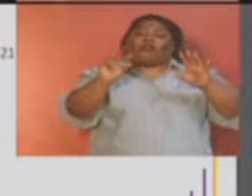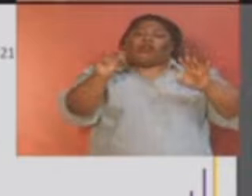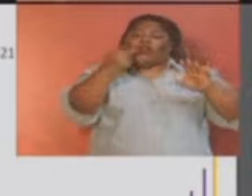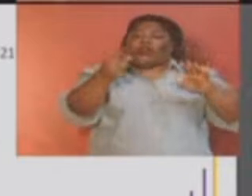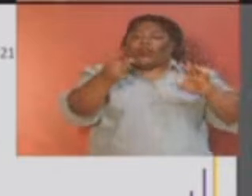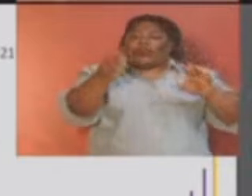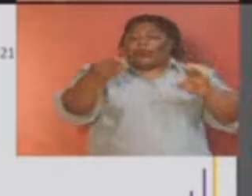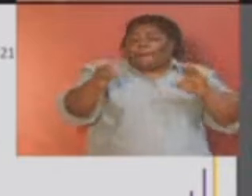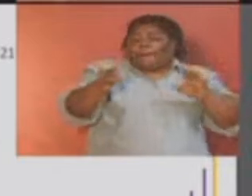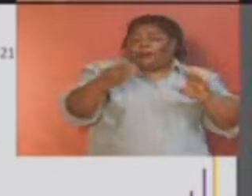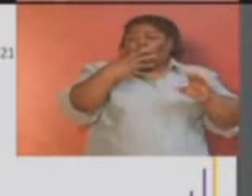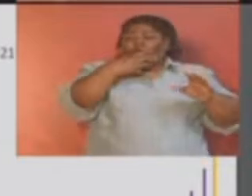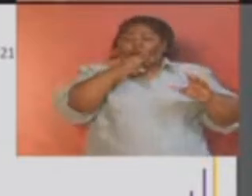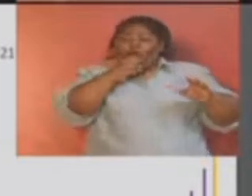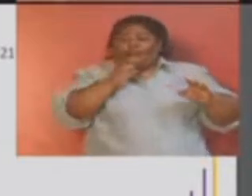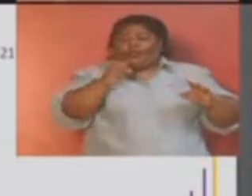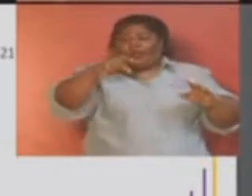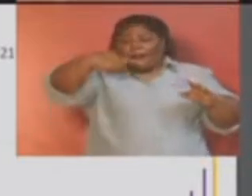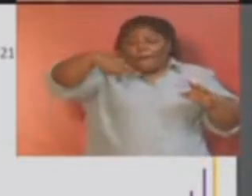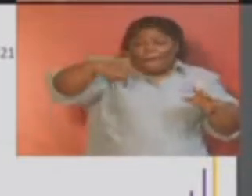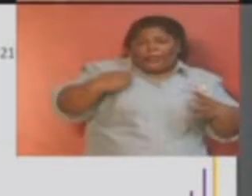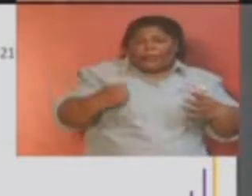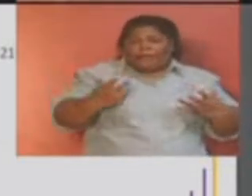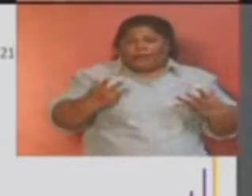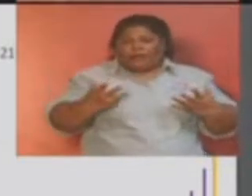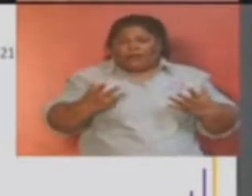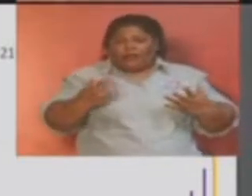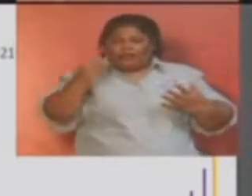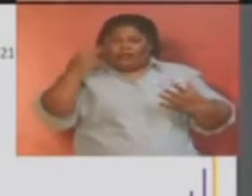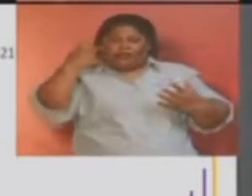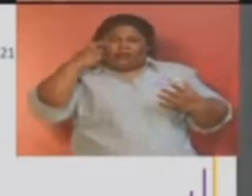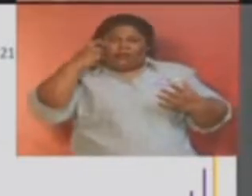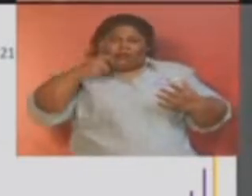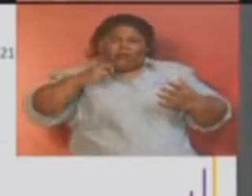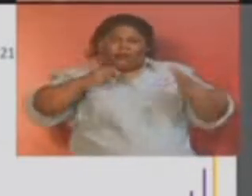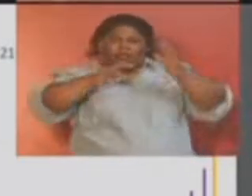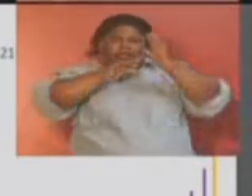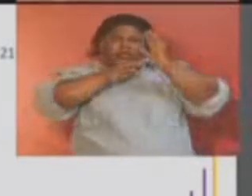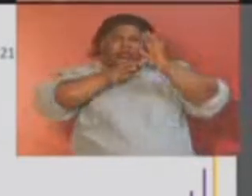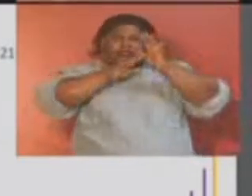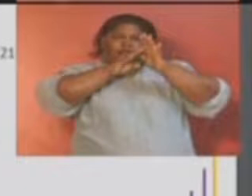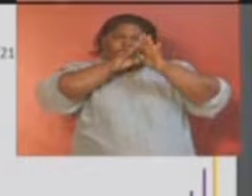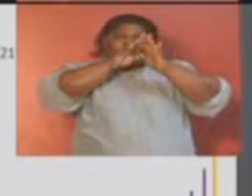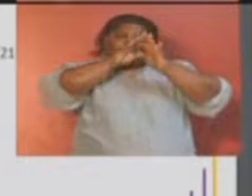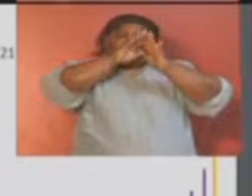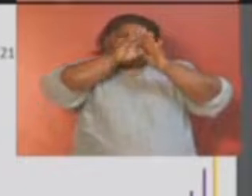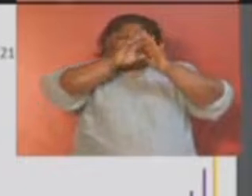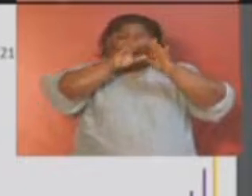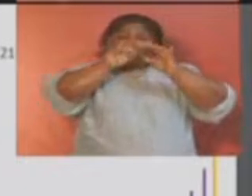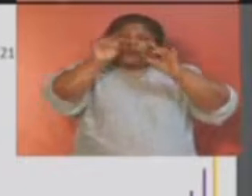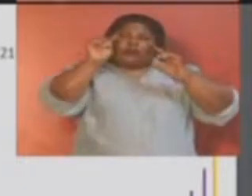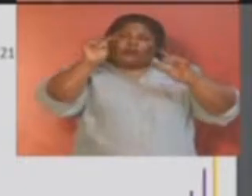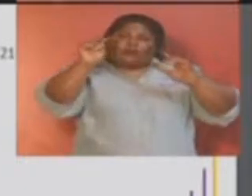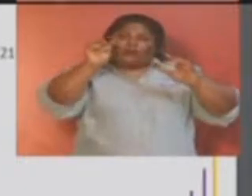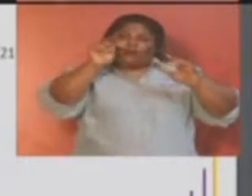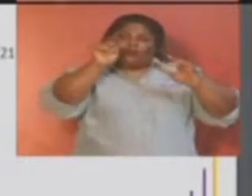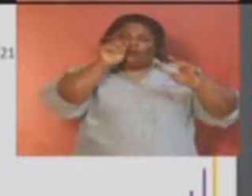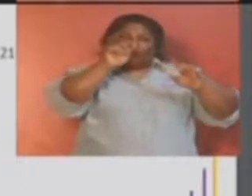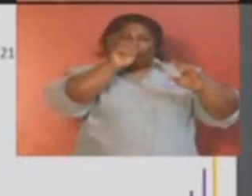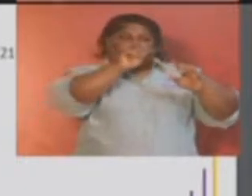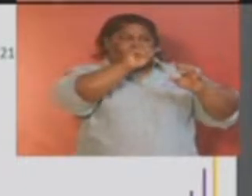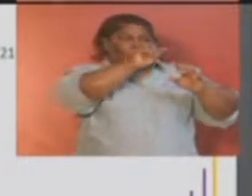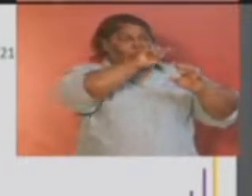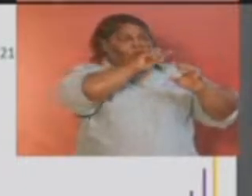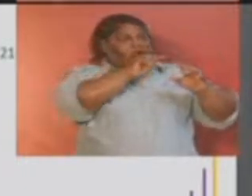to orange to purple, we see an increasing height of those bars, and the dotted line, that's the rolling average,